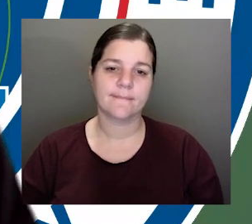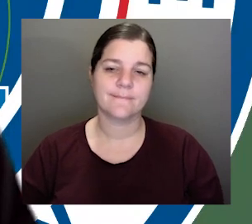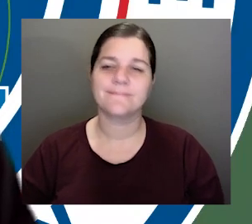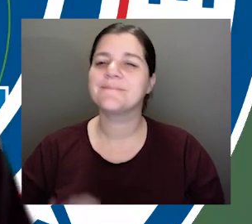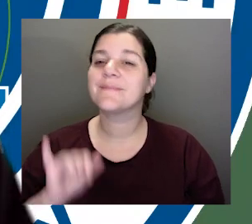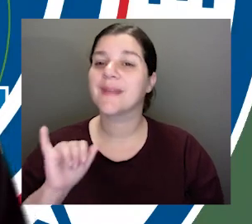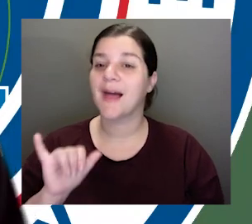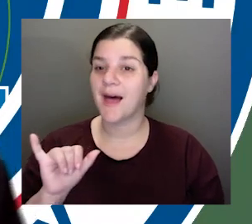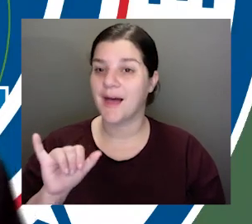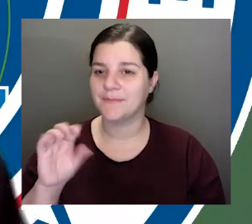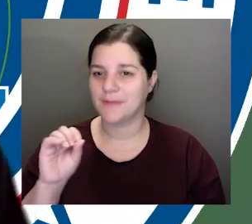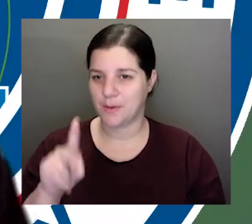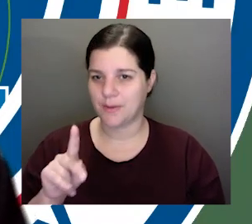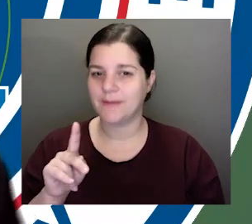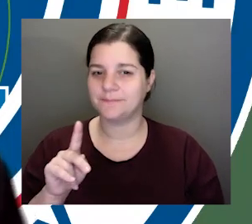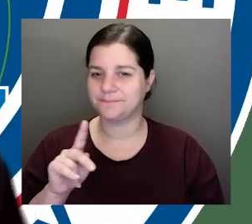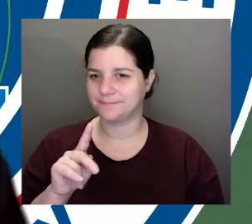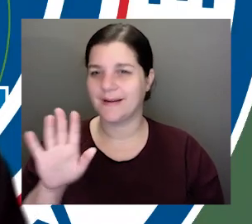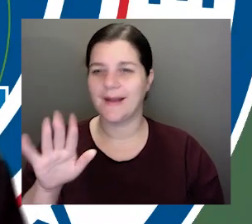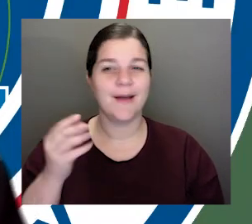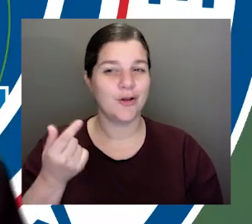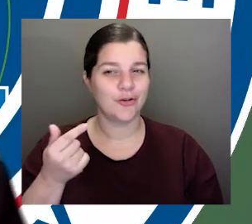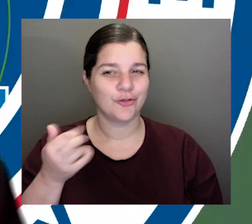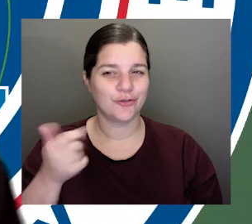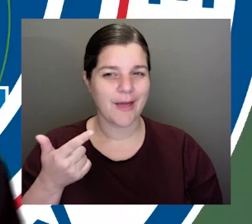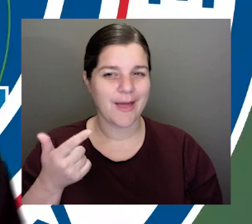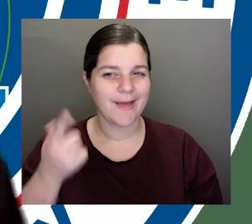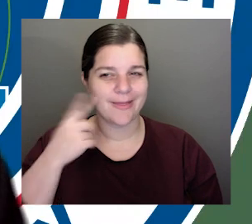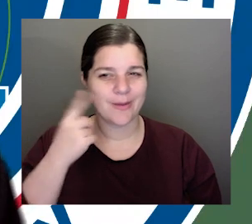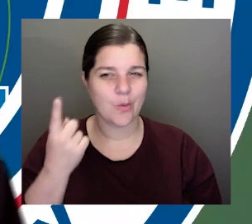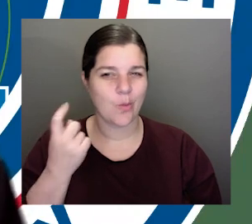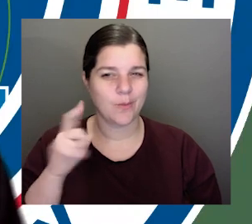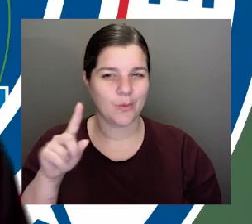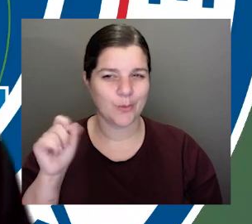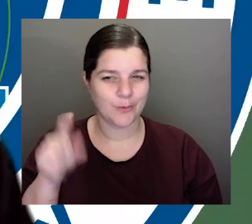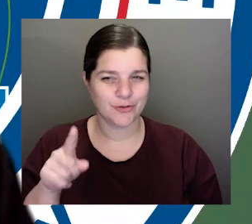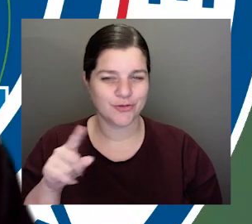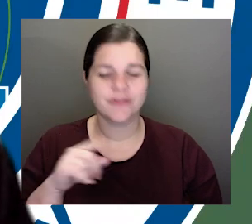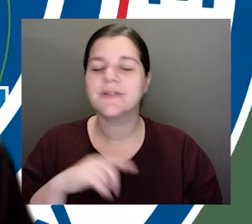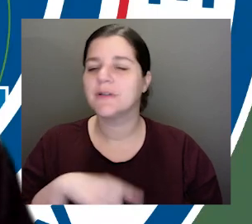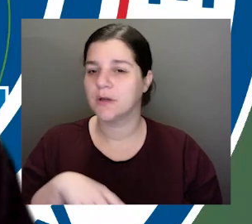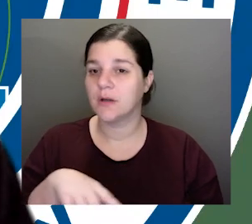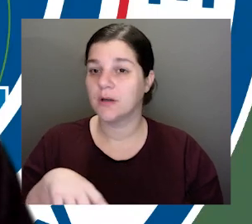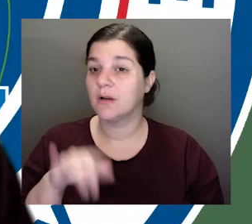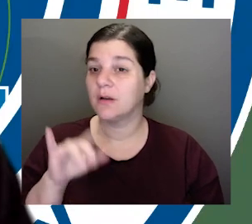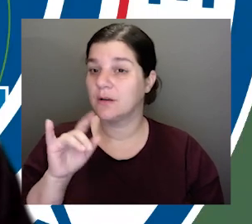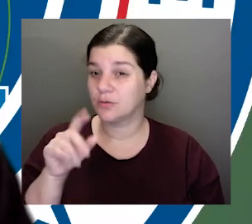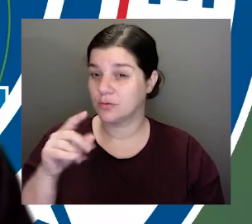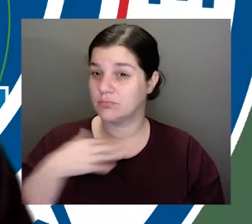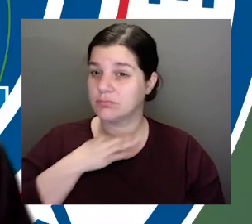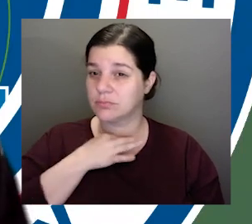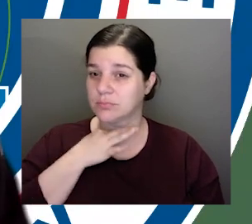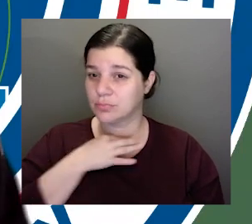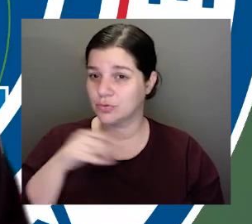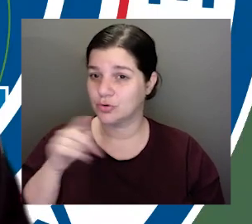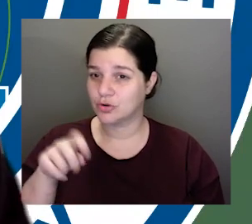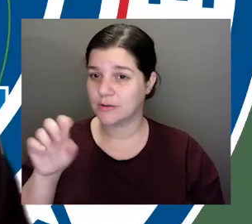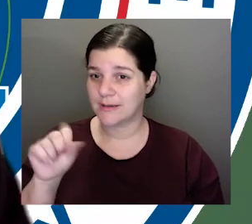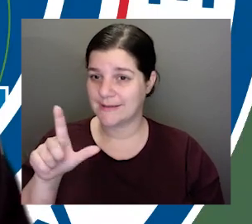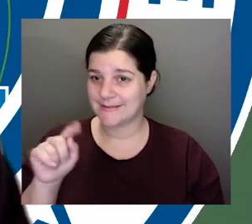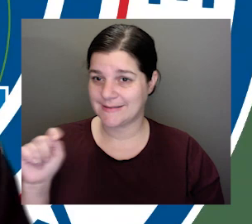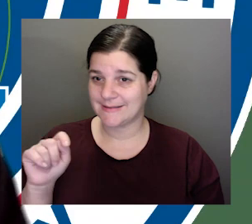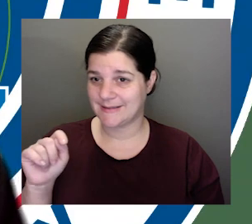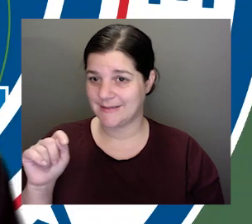Okay. And Mr. Gregg, one more question for you. I think this is also related. Should SLTT transition from